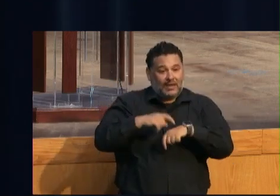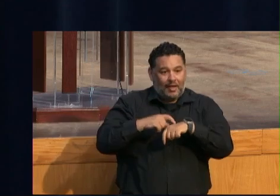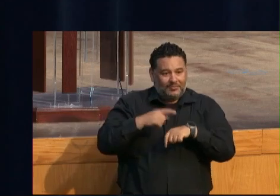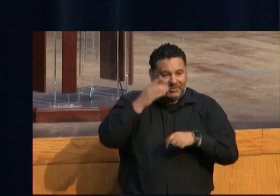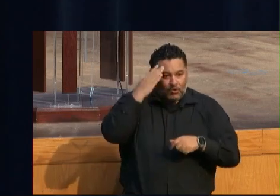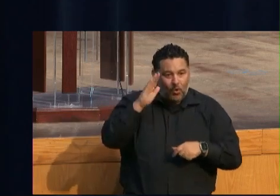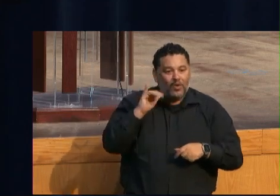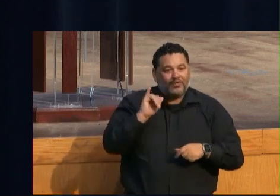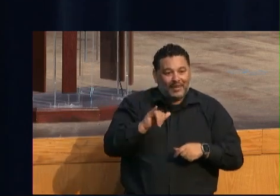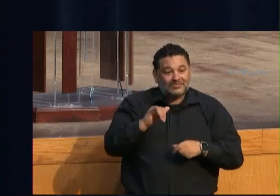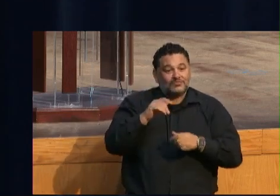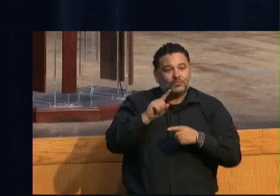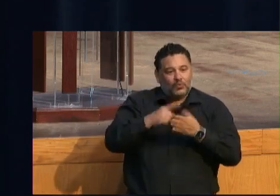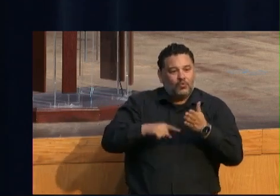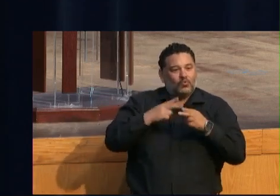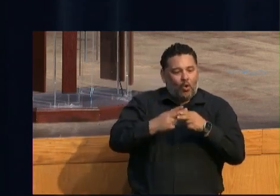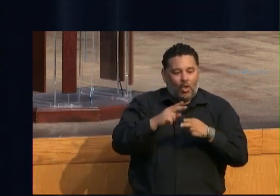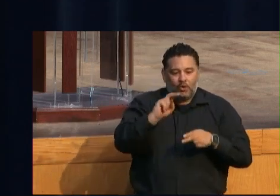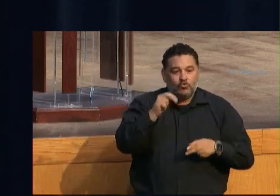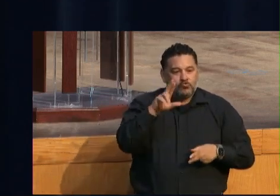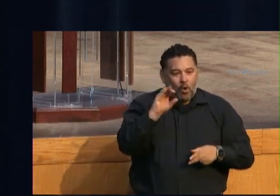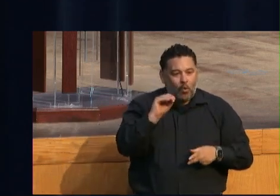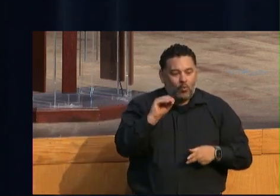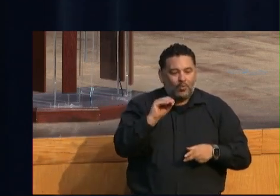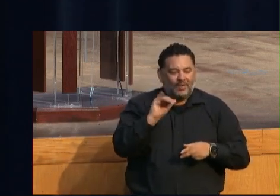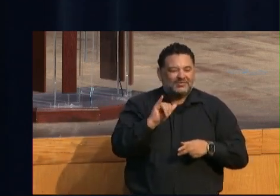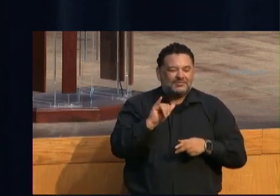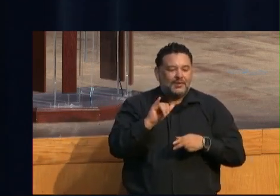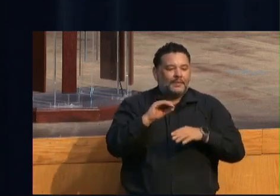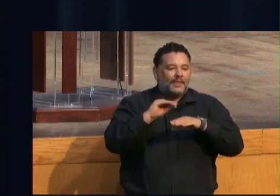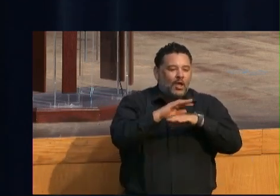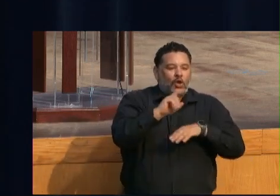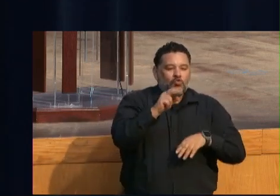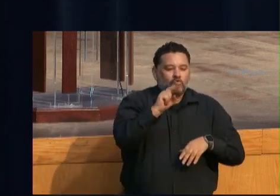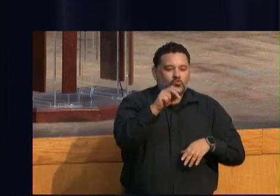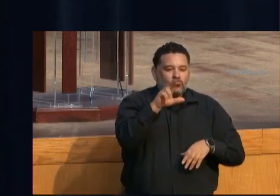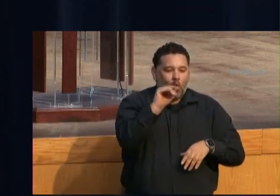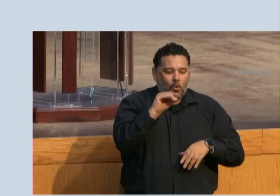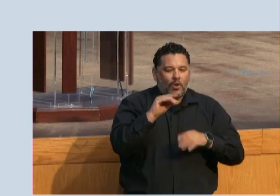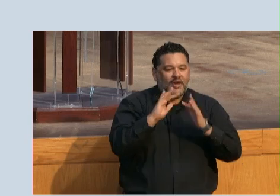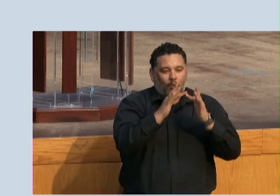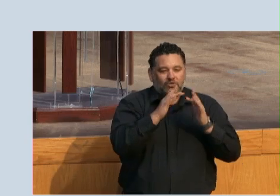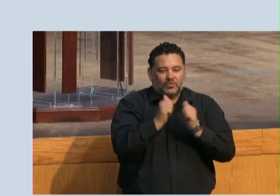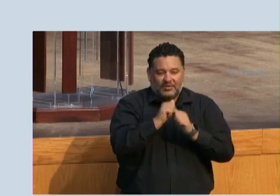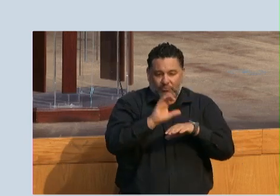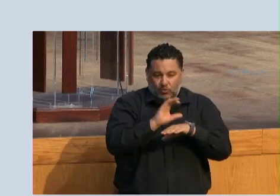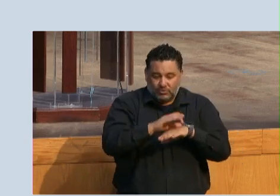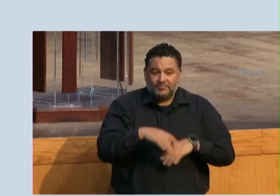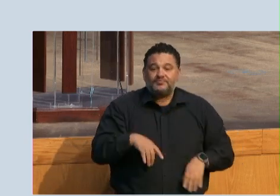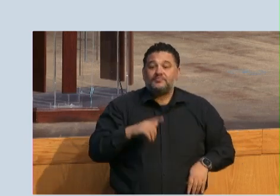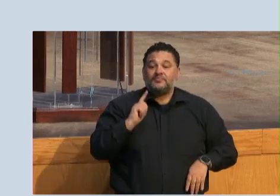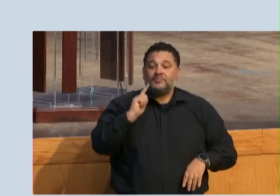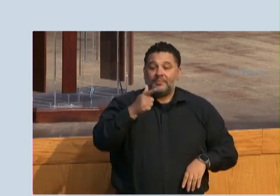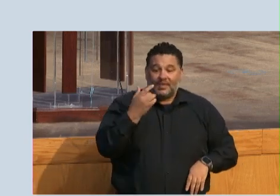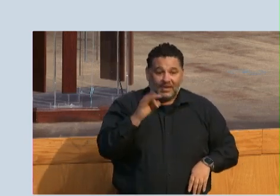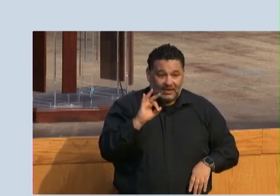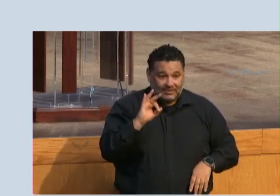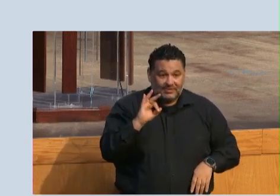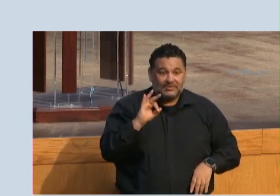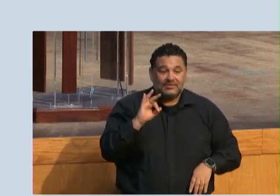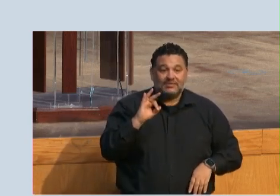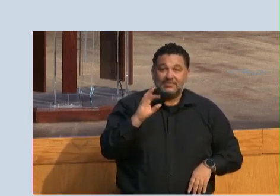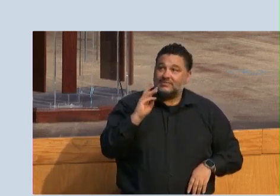call neural networks with computers. Moving forward from there, in the 1960s and 1980s, we had the development